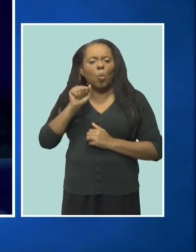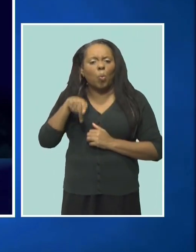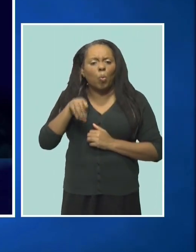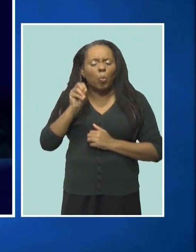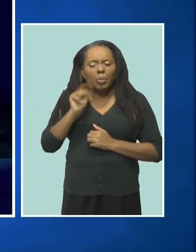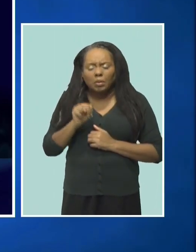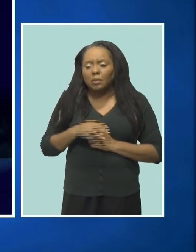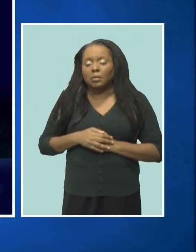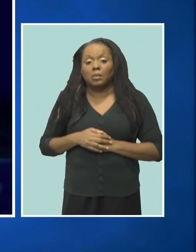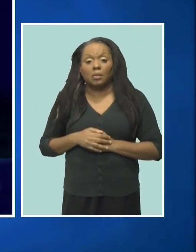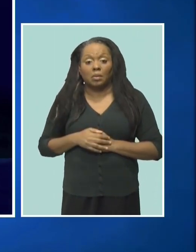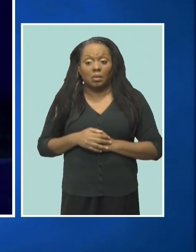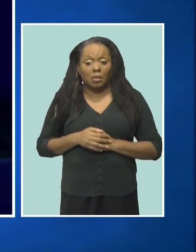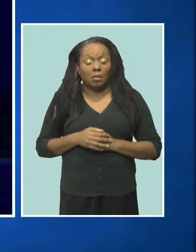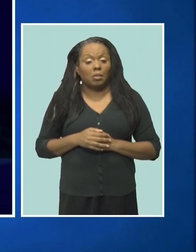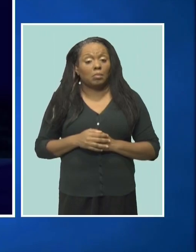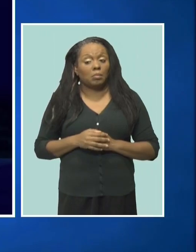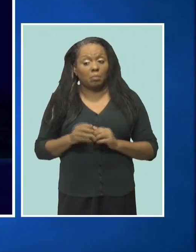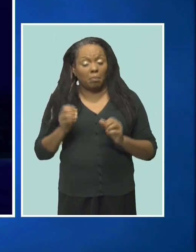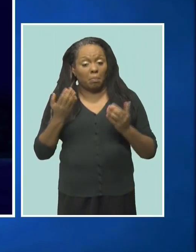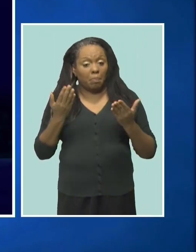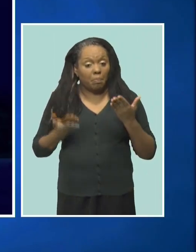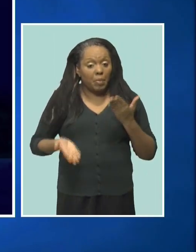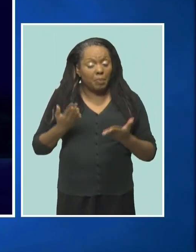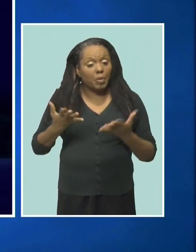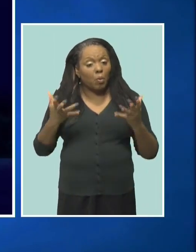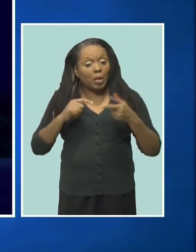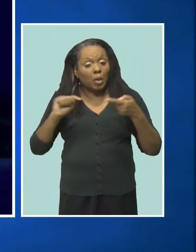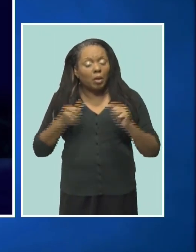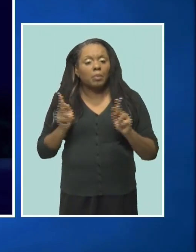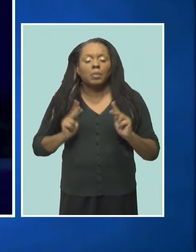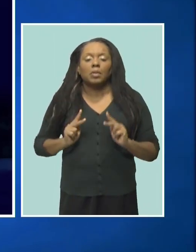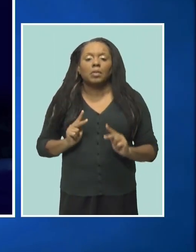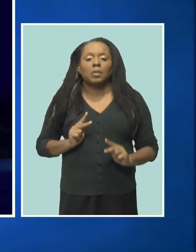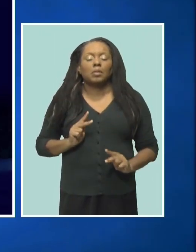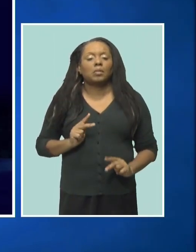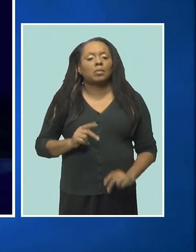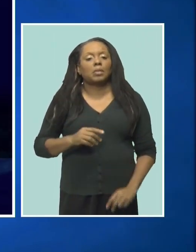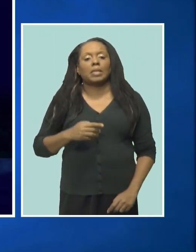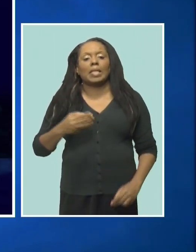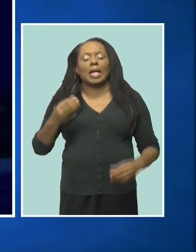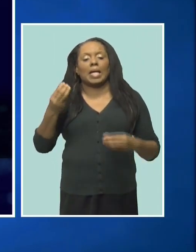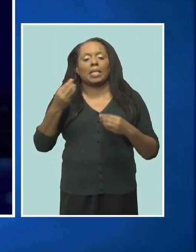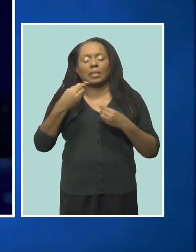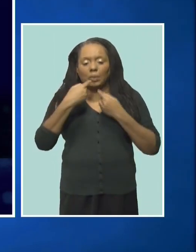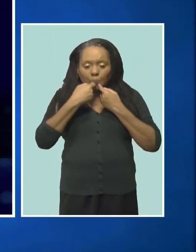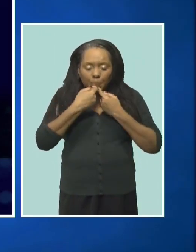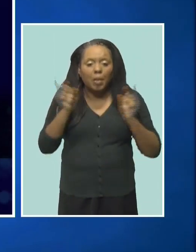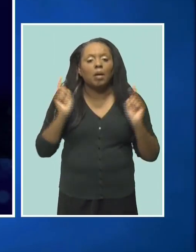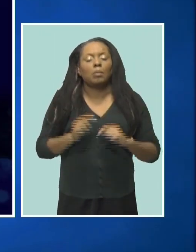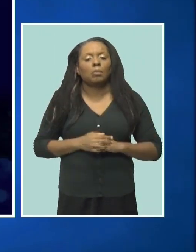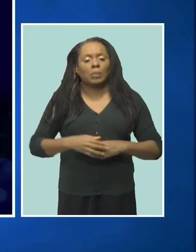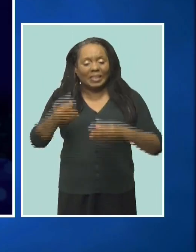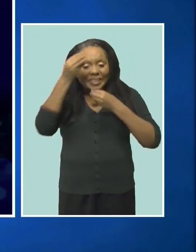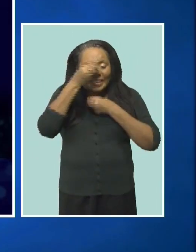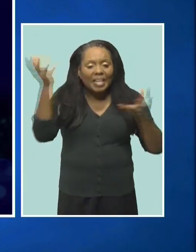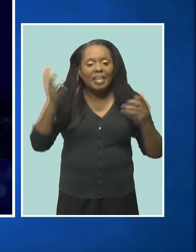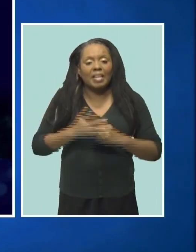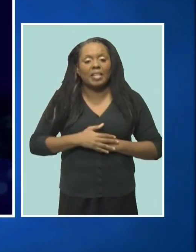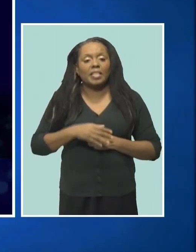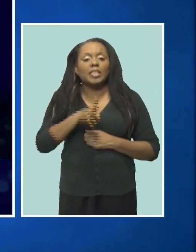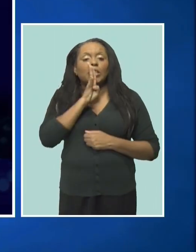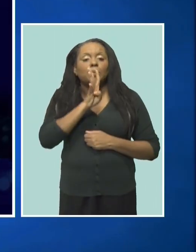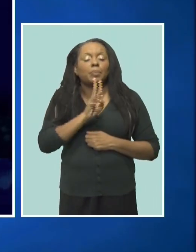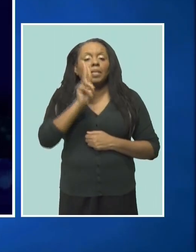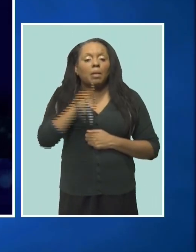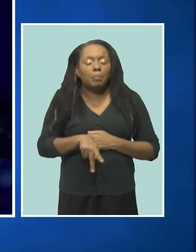others, potentially and actually, please speak up. Please, for the love of your own loved